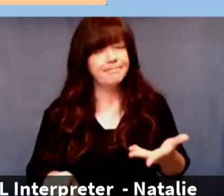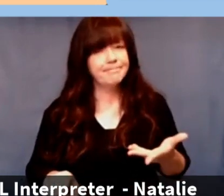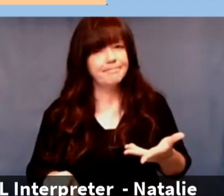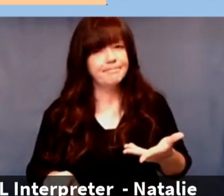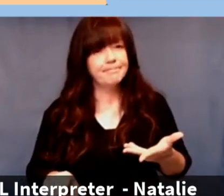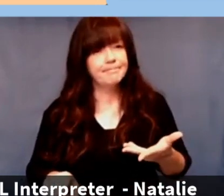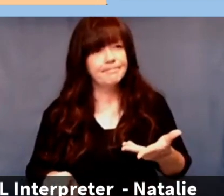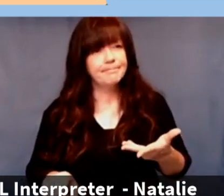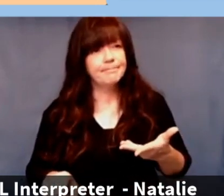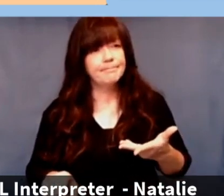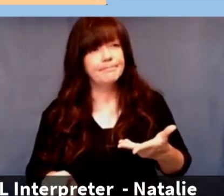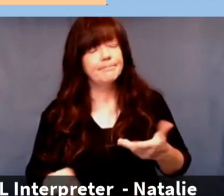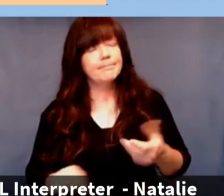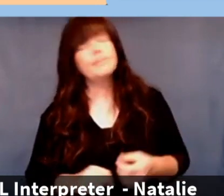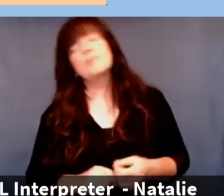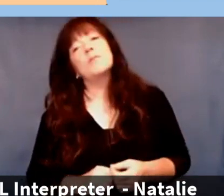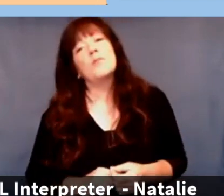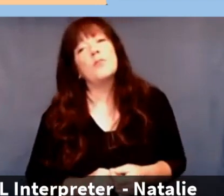would have been,